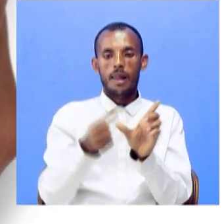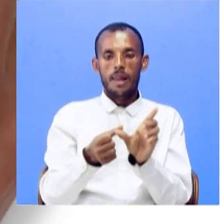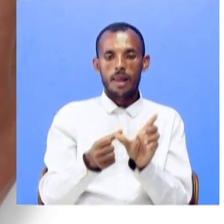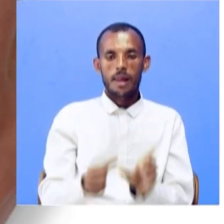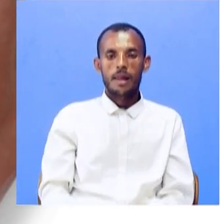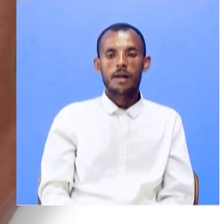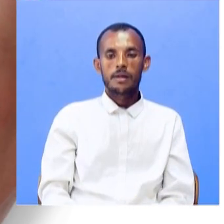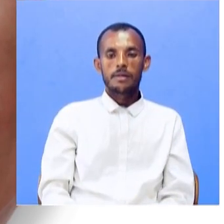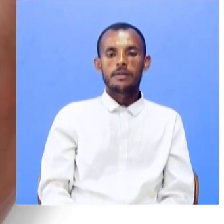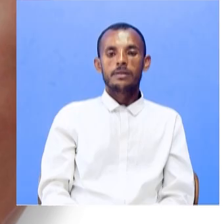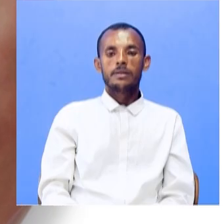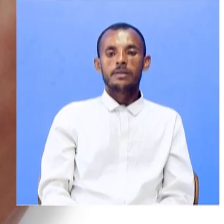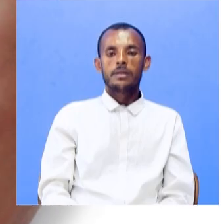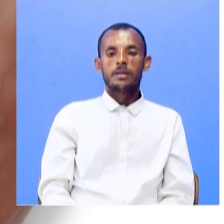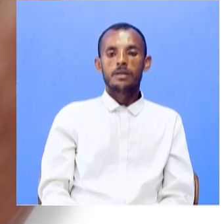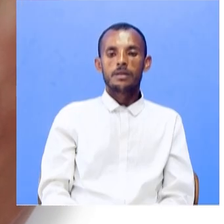consecutive angles